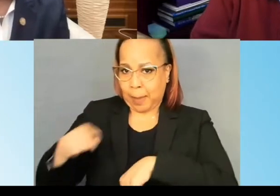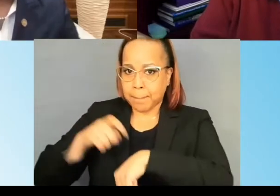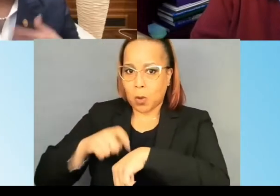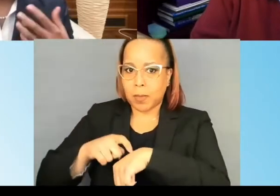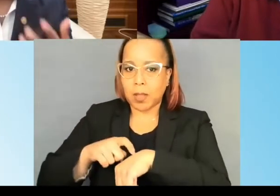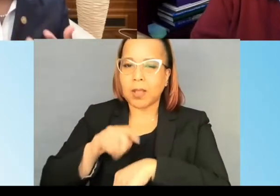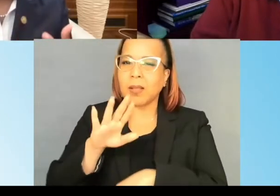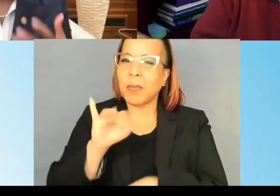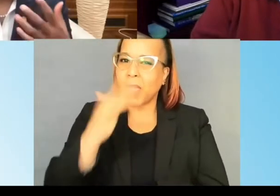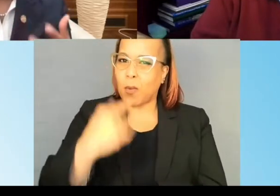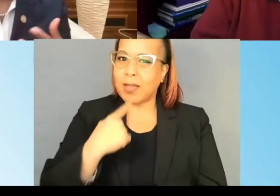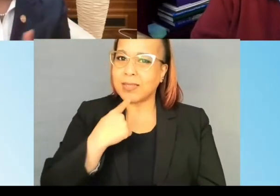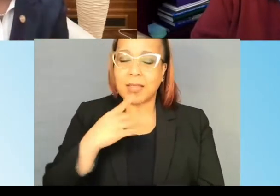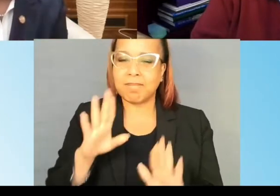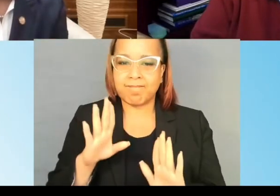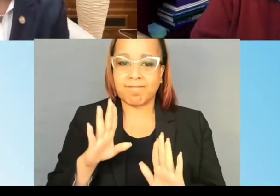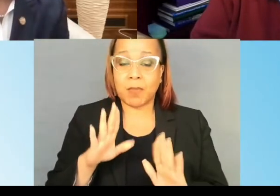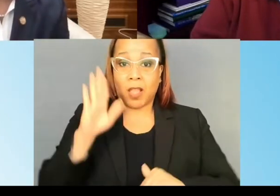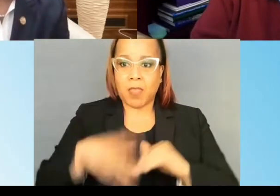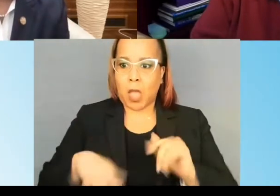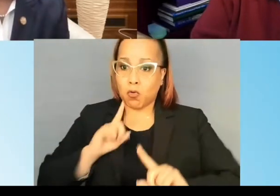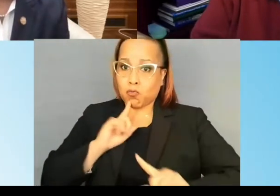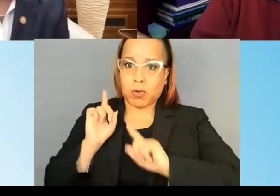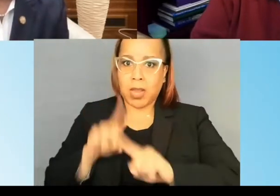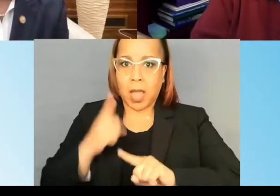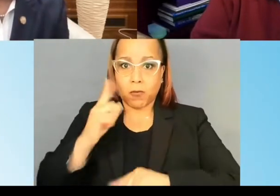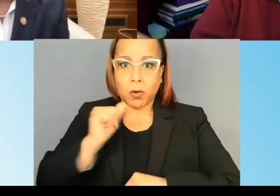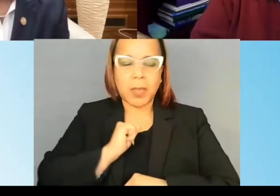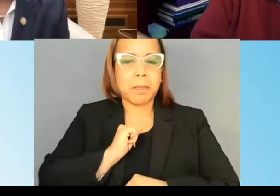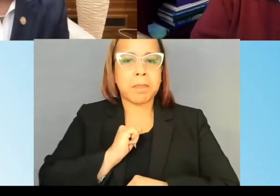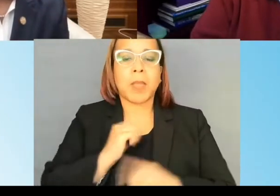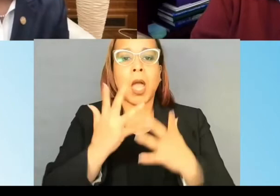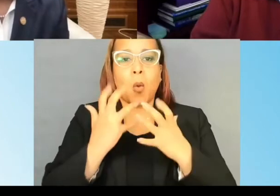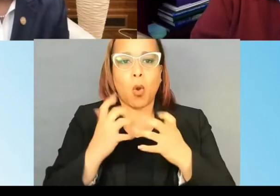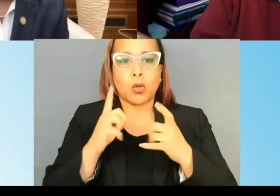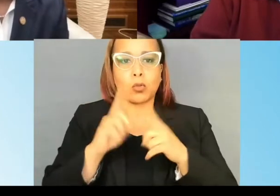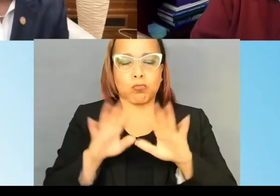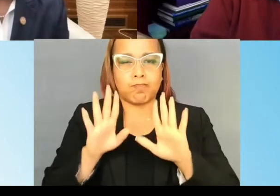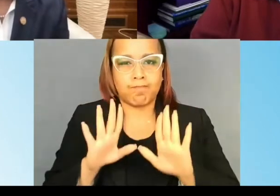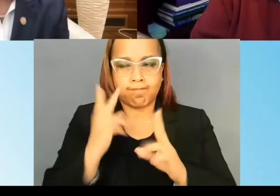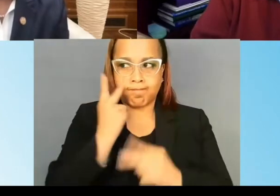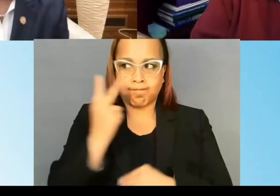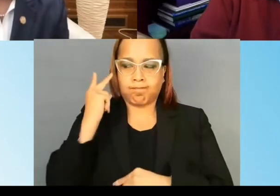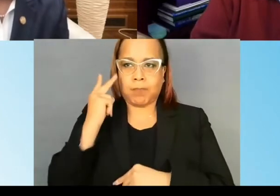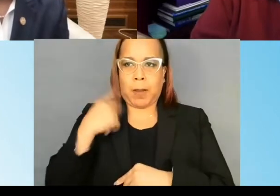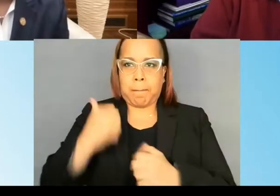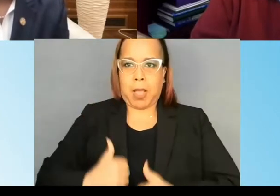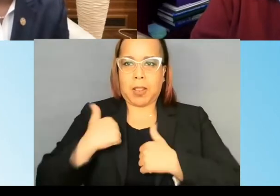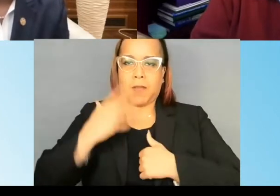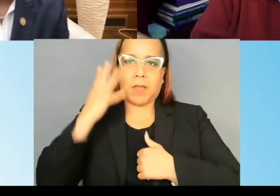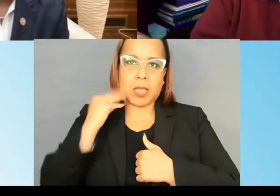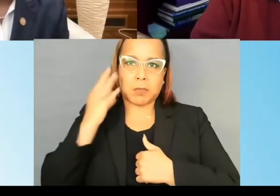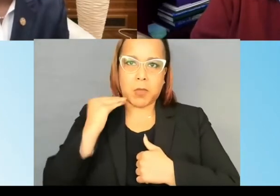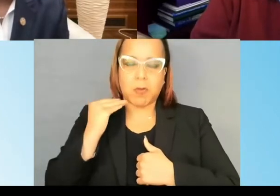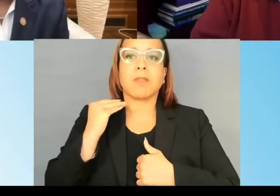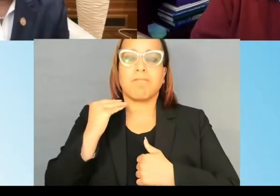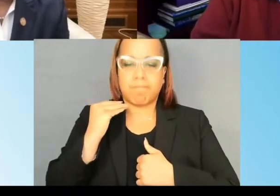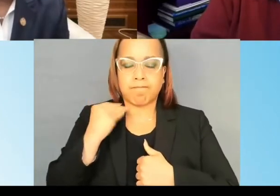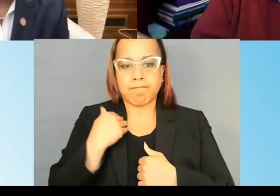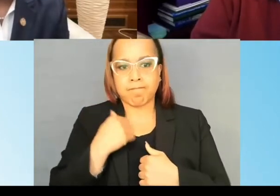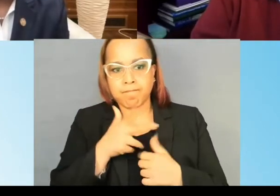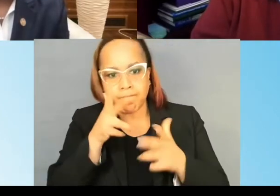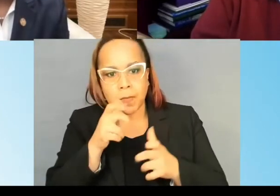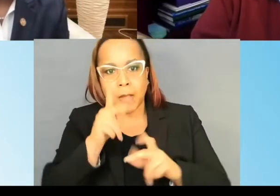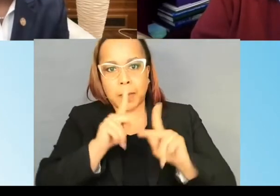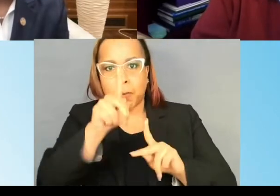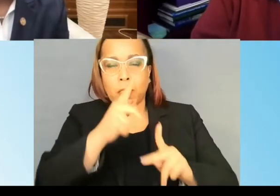say, rather than react for me, is I want to draw upon my own life's experience. I want to listen to the pain that people in